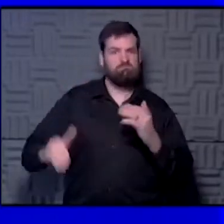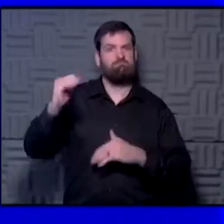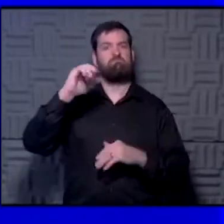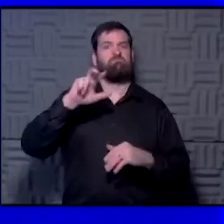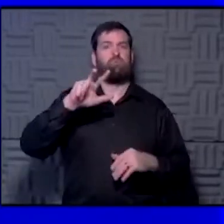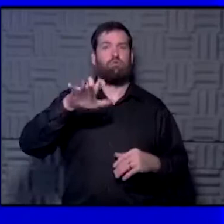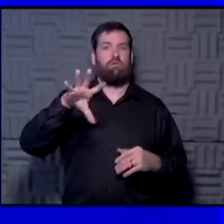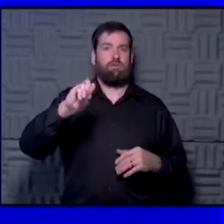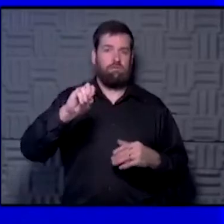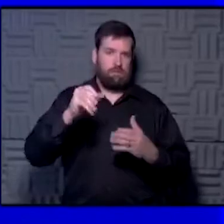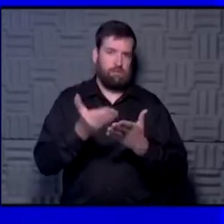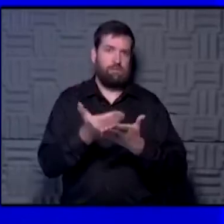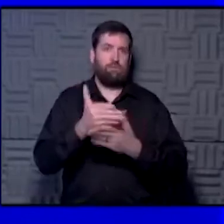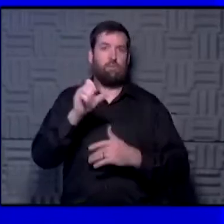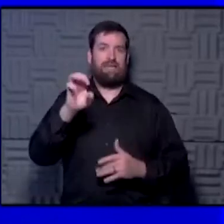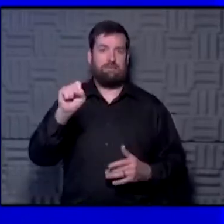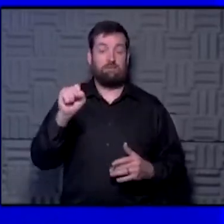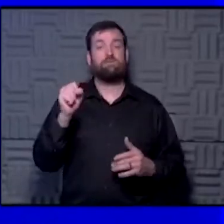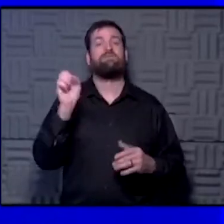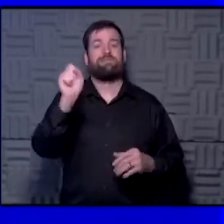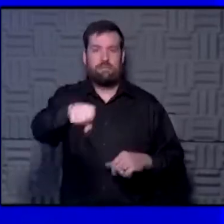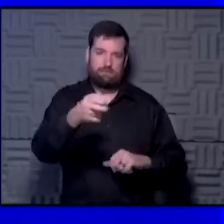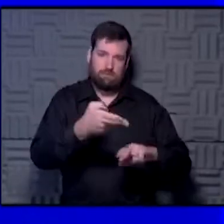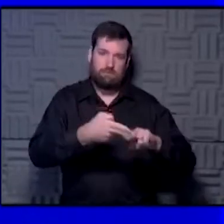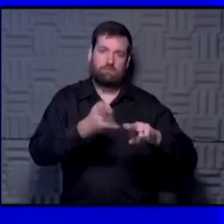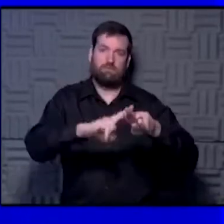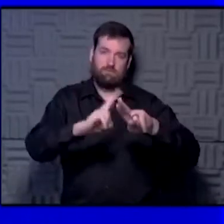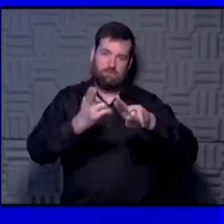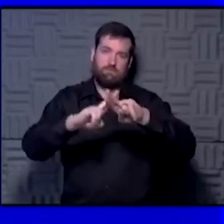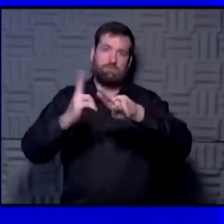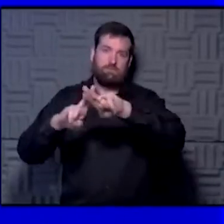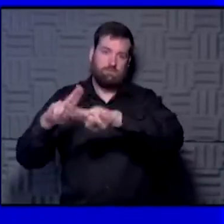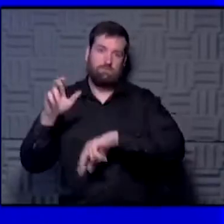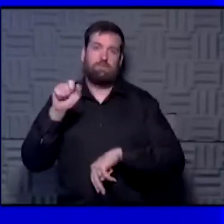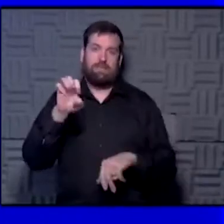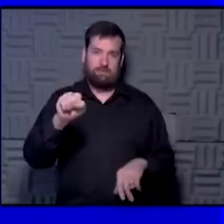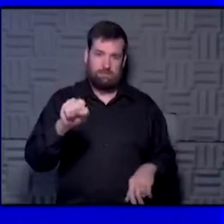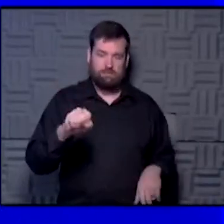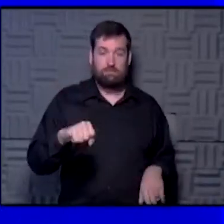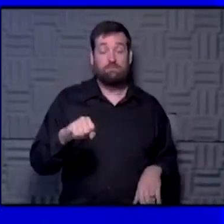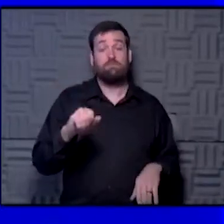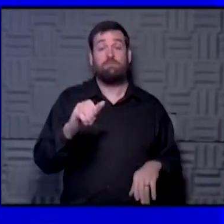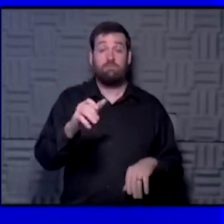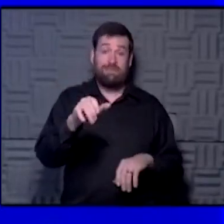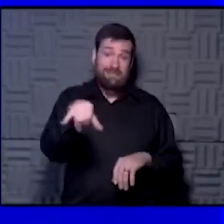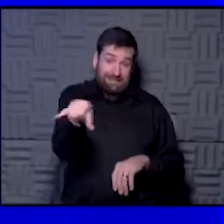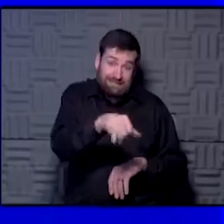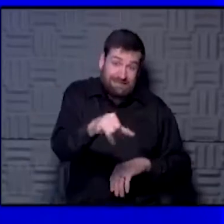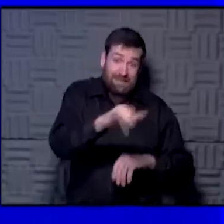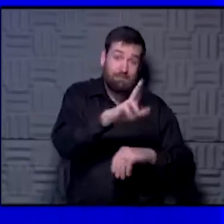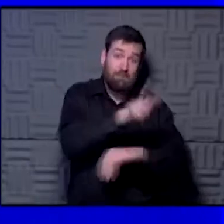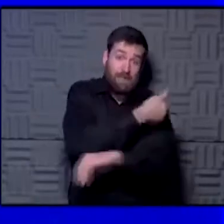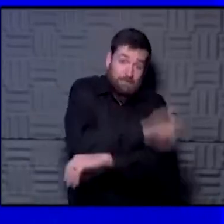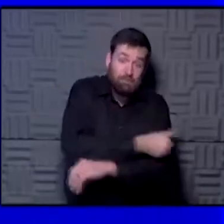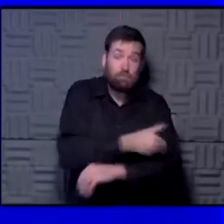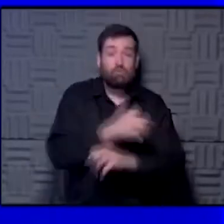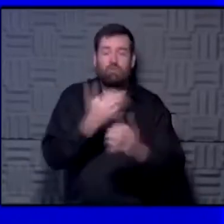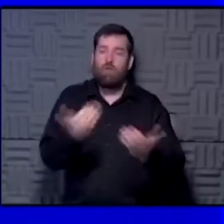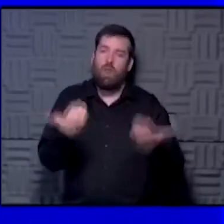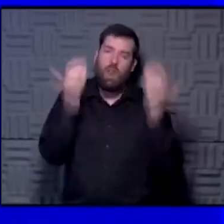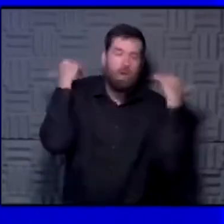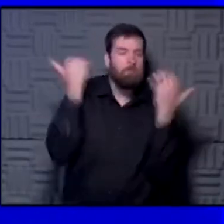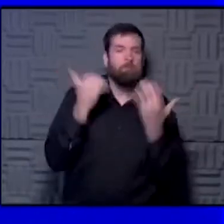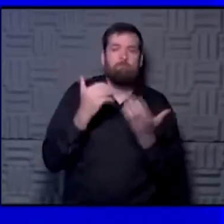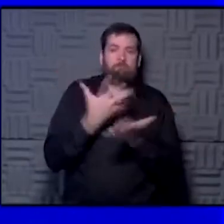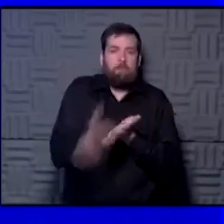new cases. So cases are increasing. Now, are there going to be the hospitalizations and the overwhelming of PPE and the overwhelming